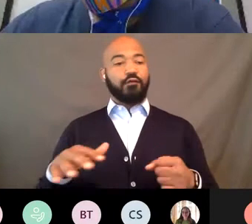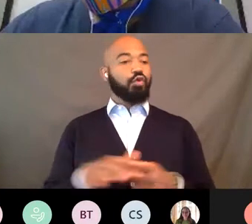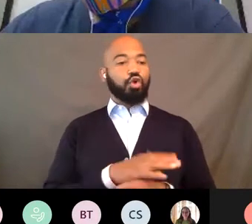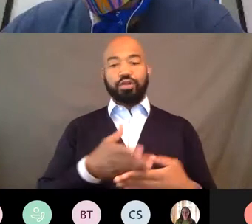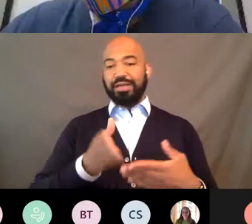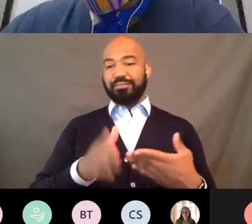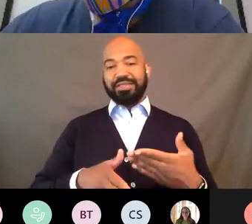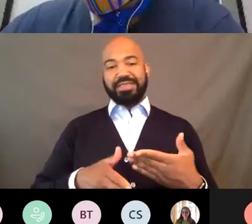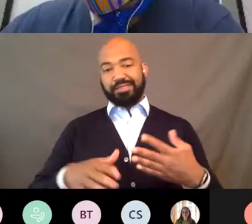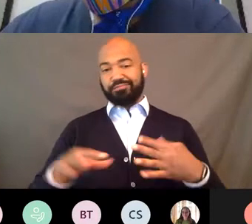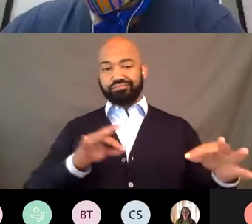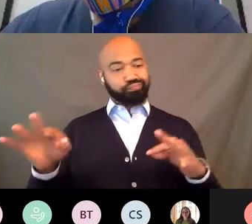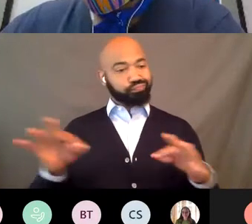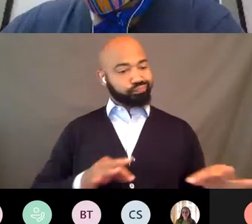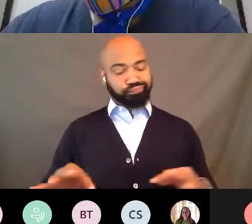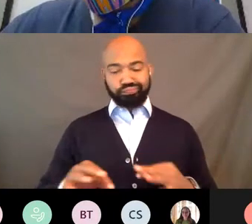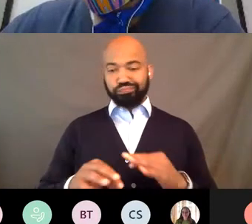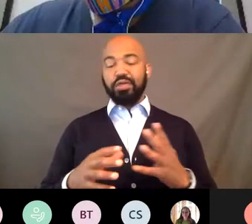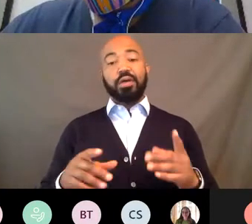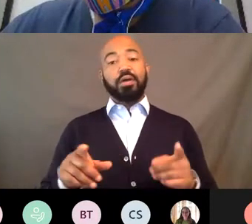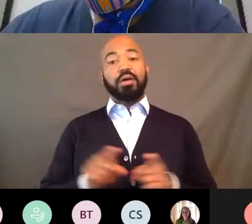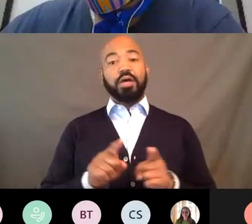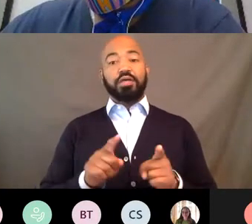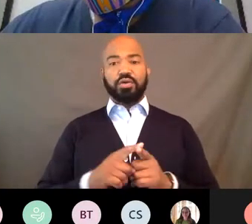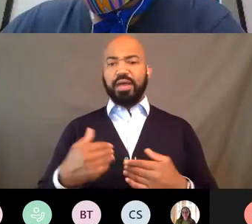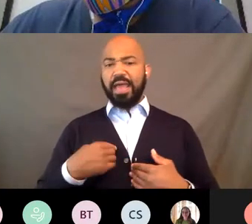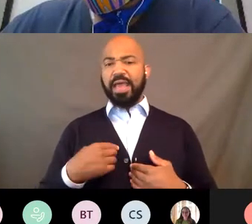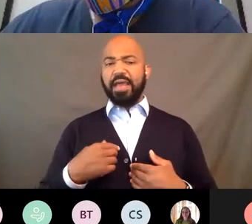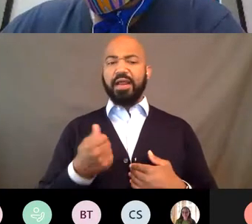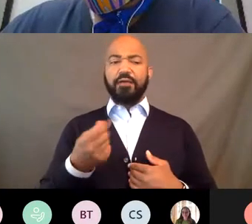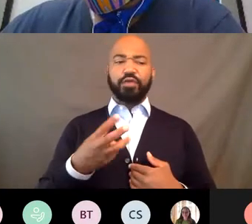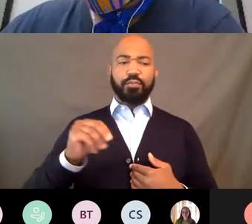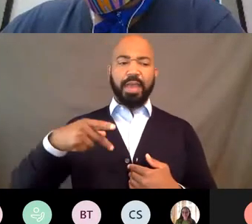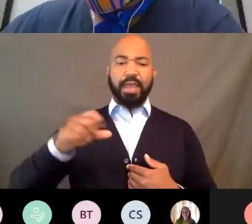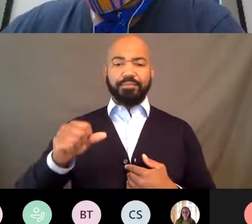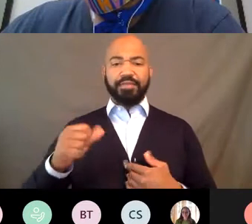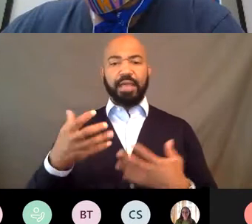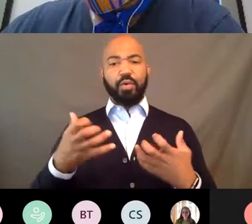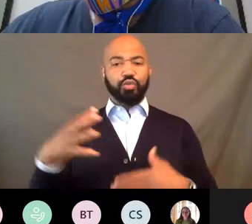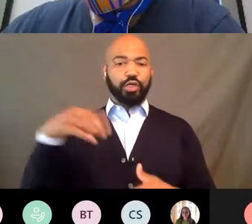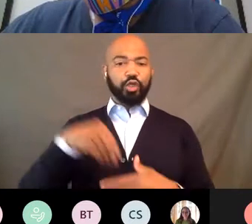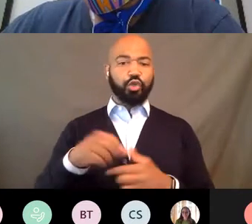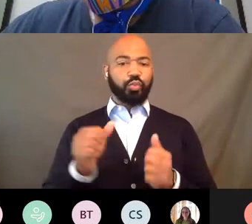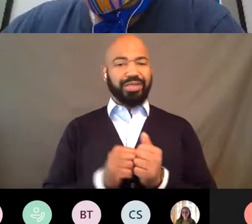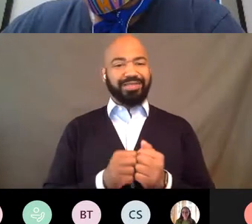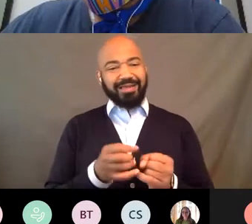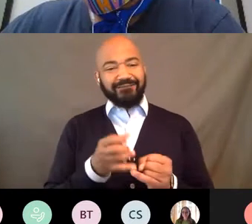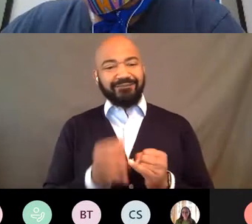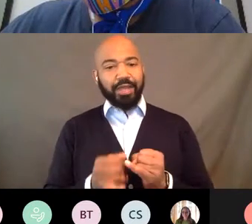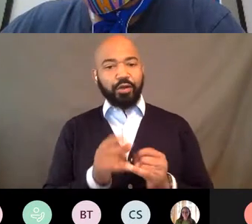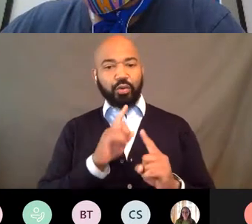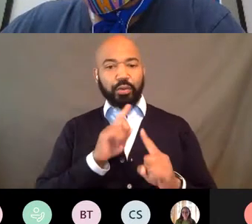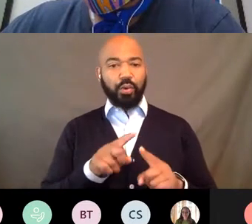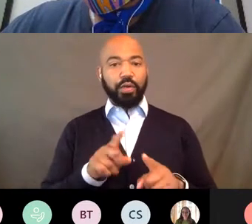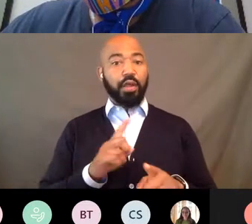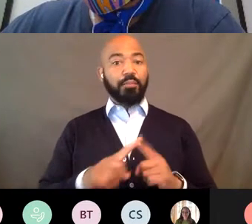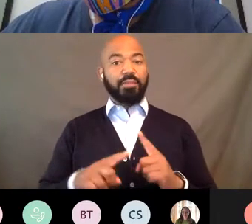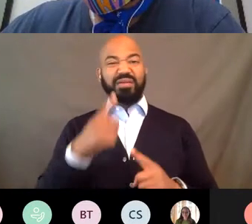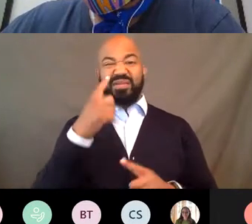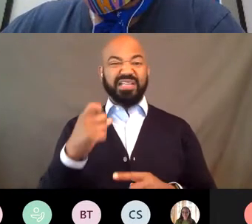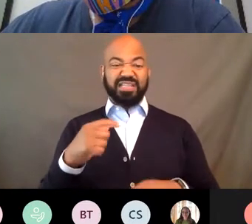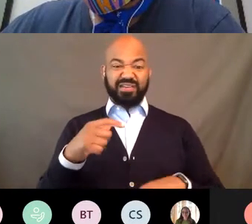There were quite a few maps that I was considering on including in the final report, but due to space, I hadn't included